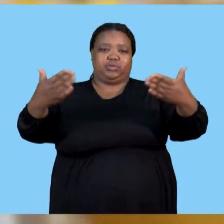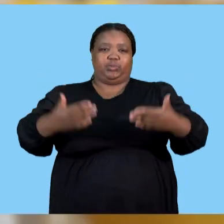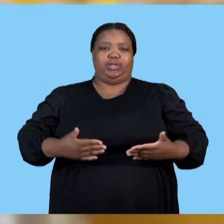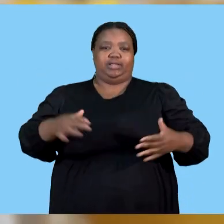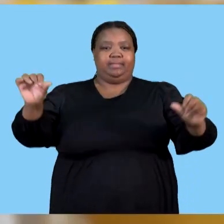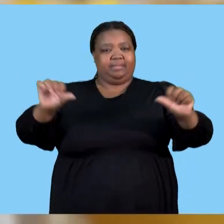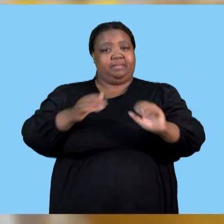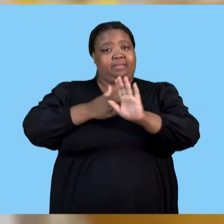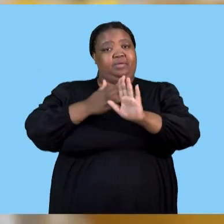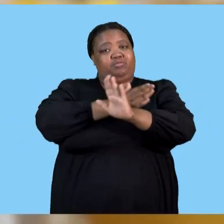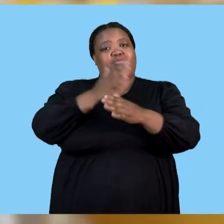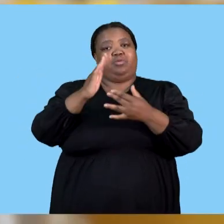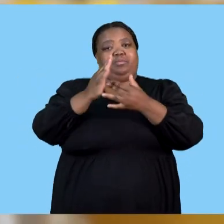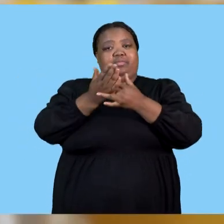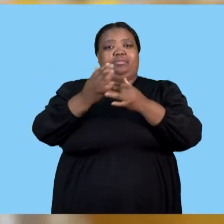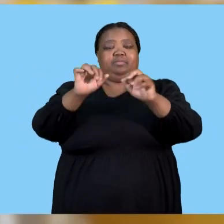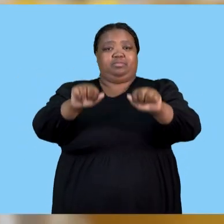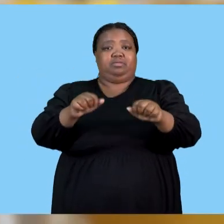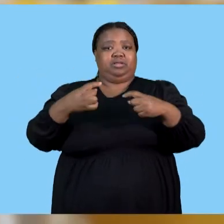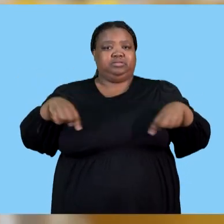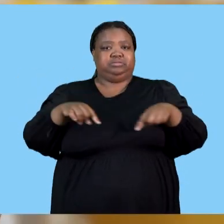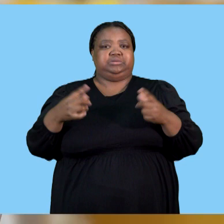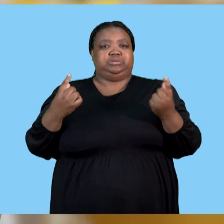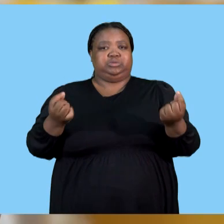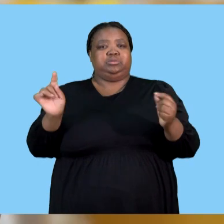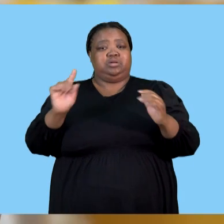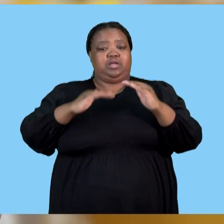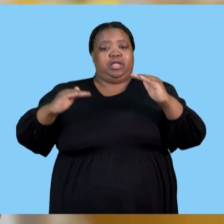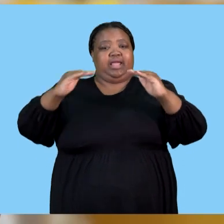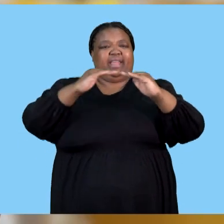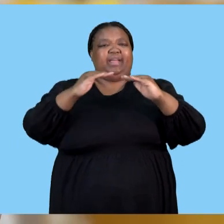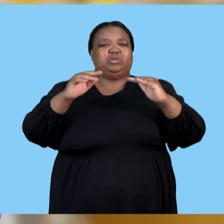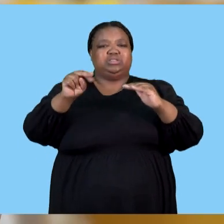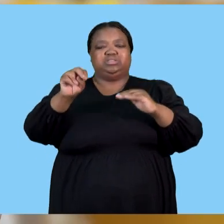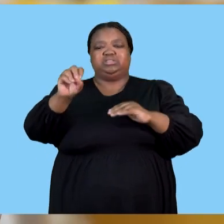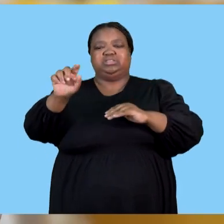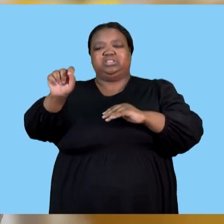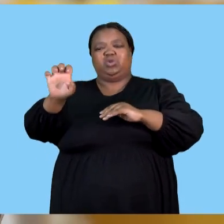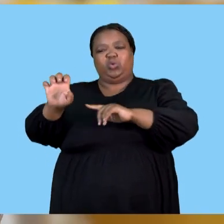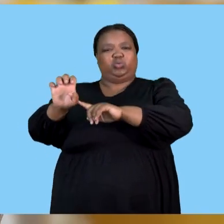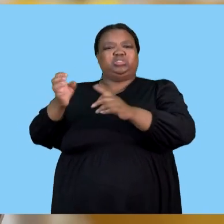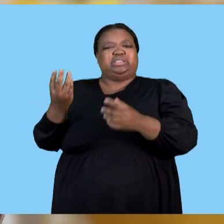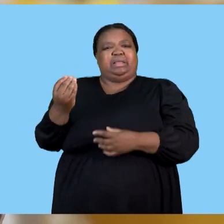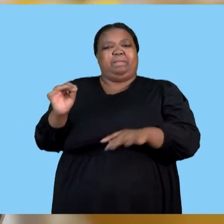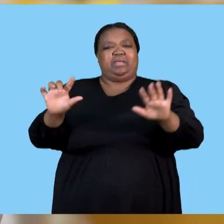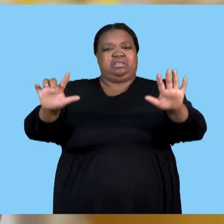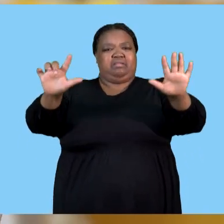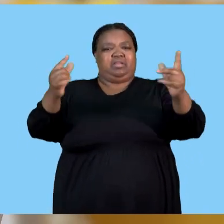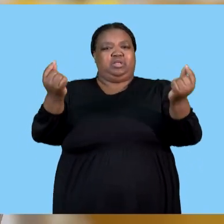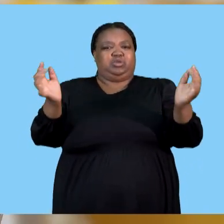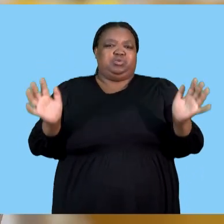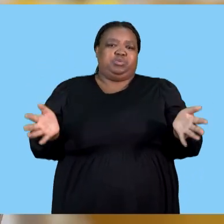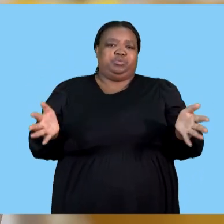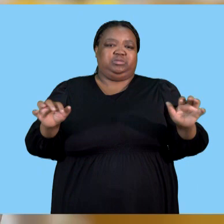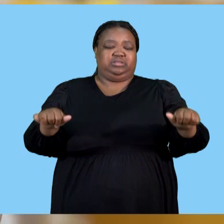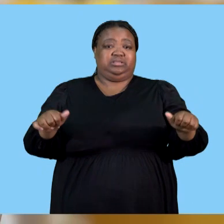Welcome back, dear learners. Before the ad break, we were able to do equity note. That is note number 7. Now we're going